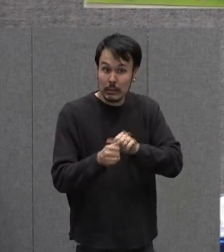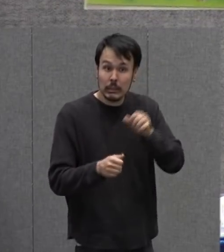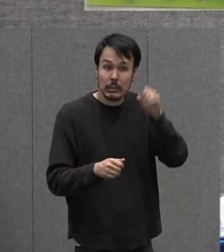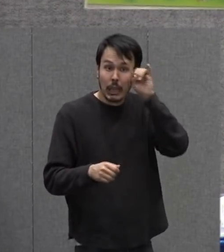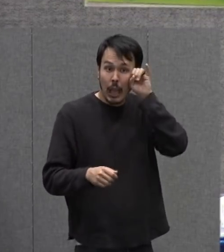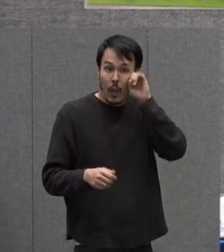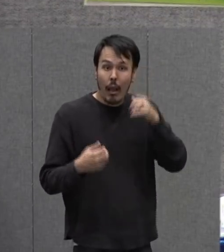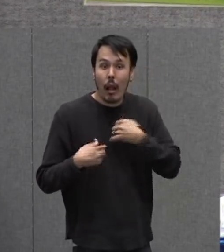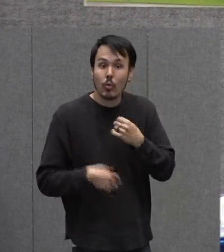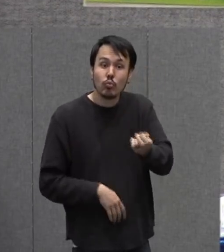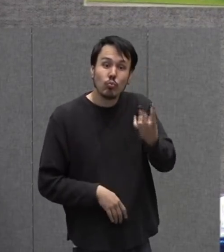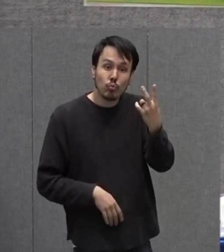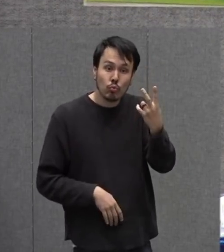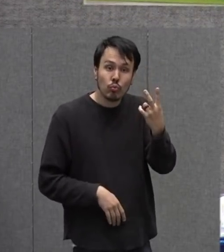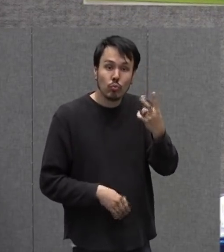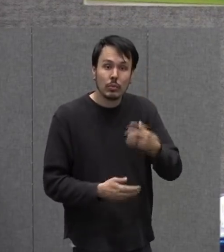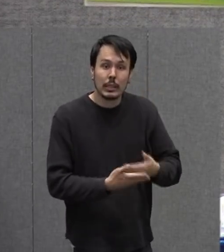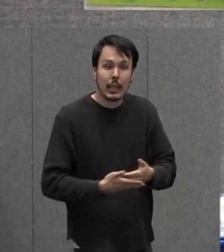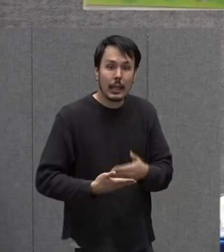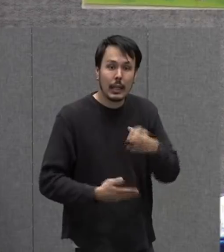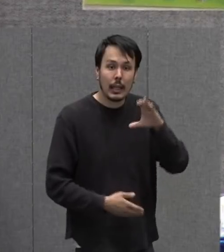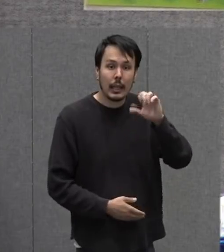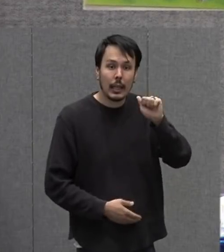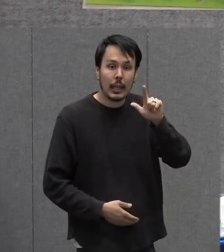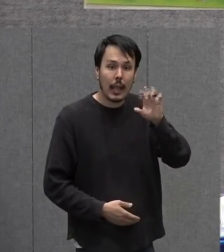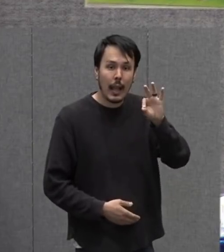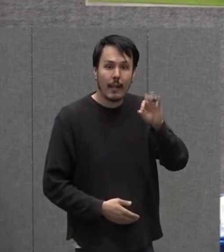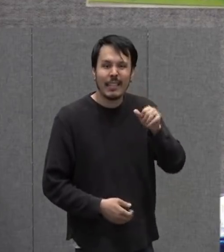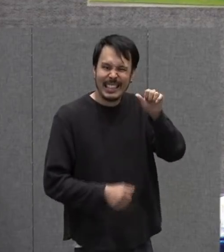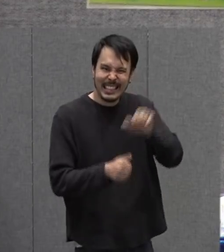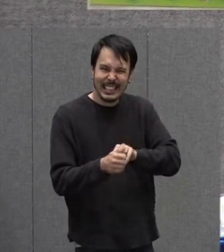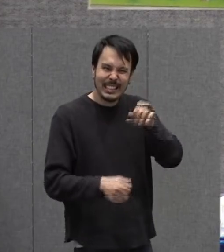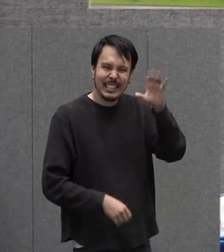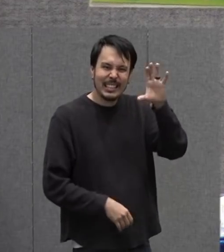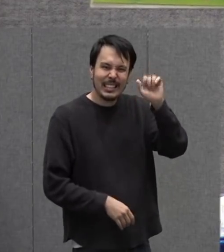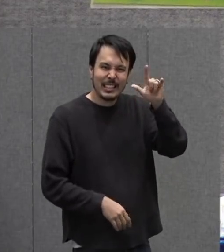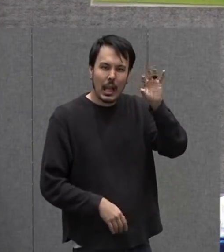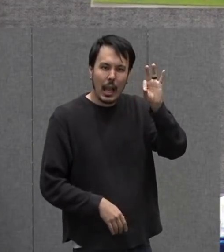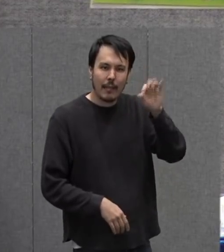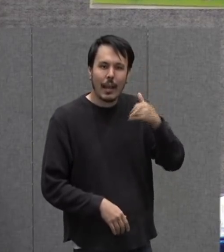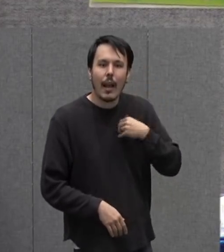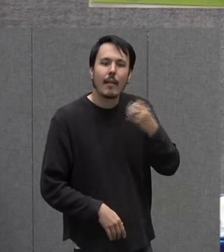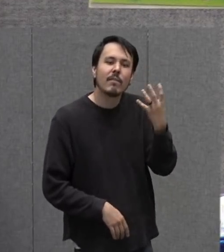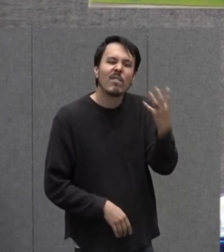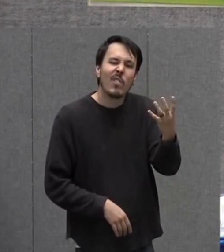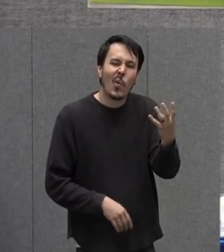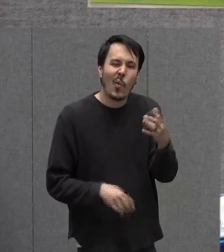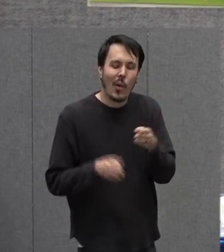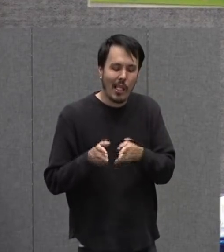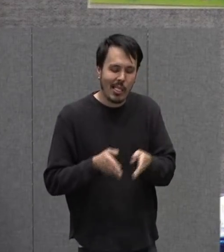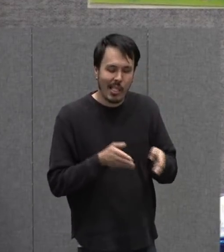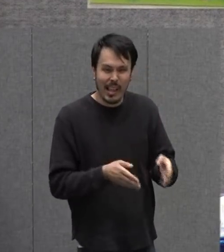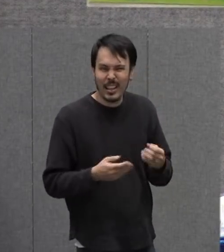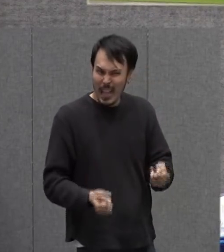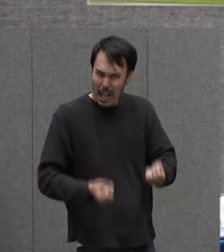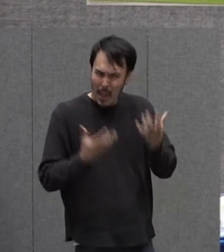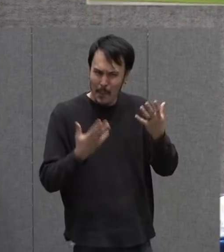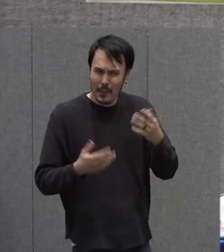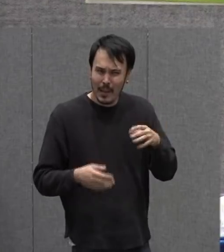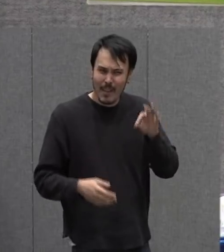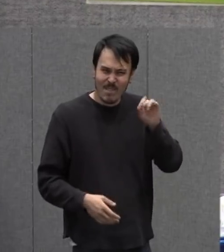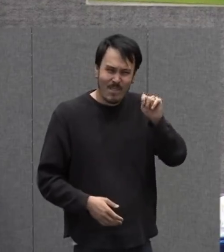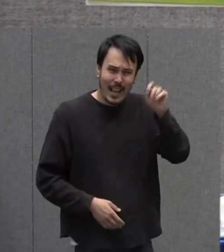calves. Each calf had 4 skinny legs. How many fat cows were there?